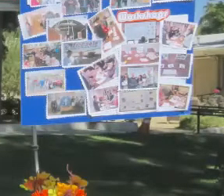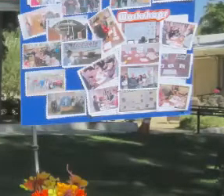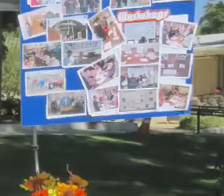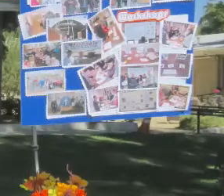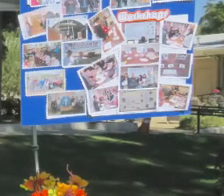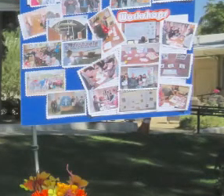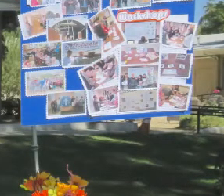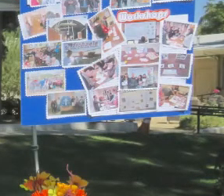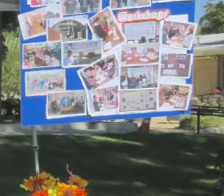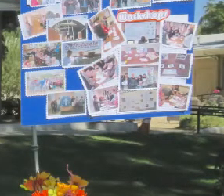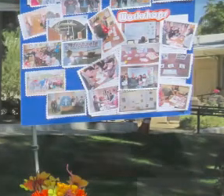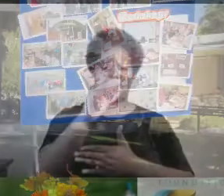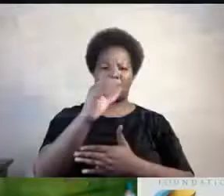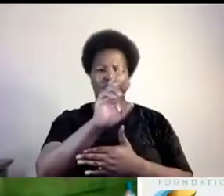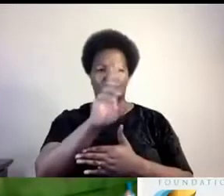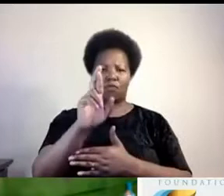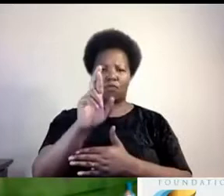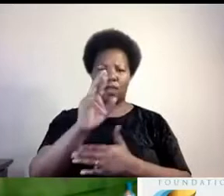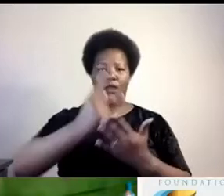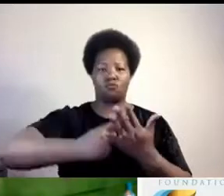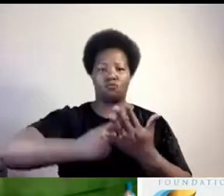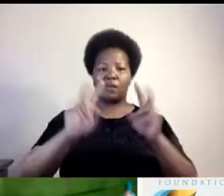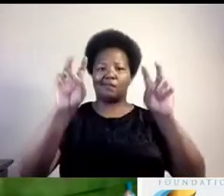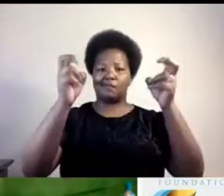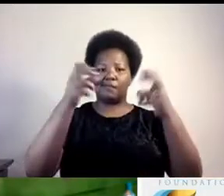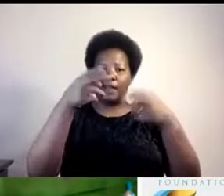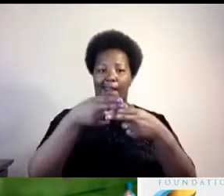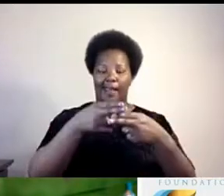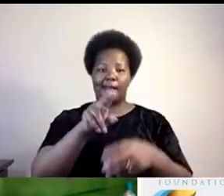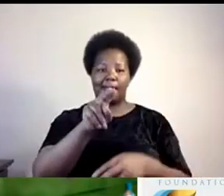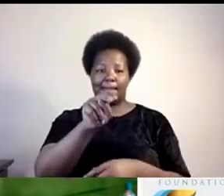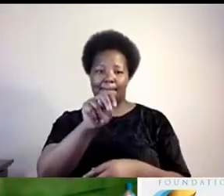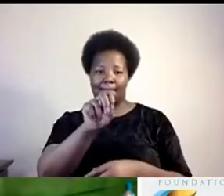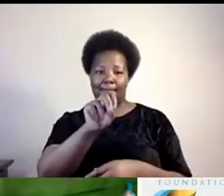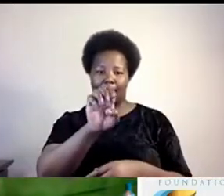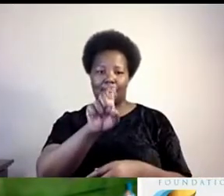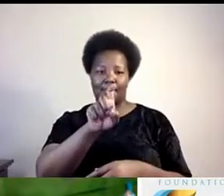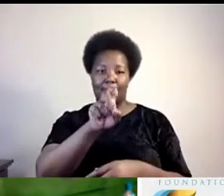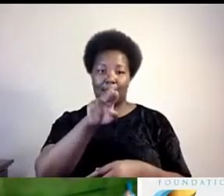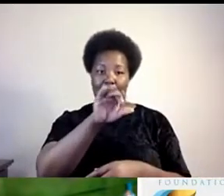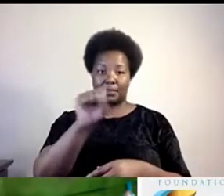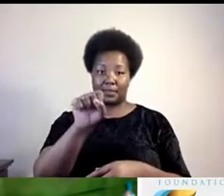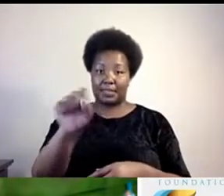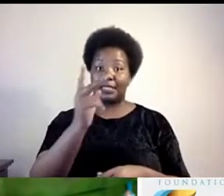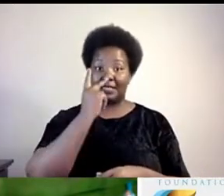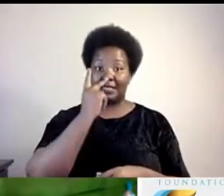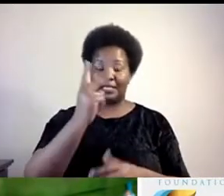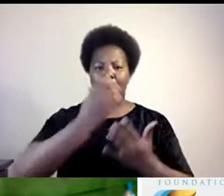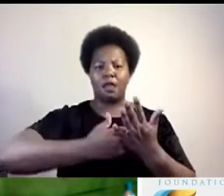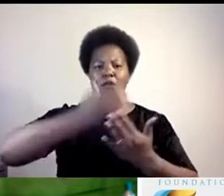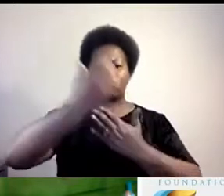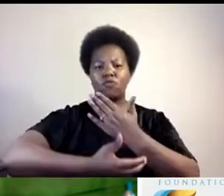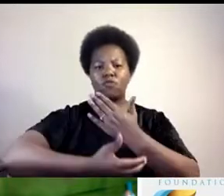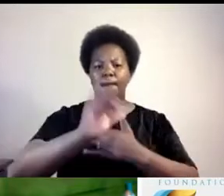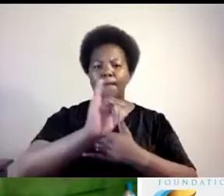We reference it as Nexus. You're going to even see the words curriculum in this map,